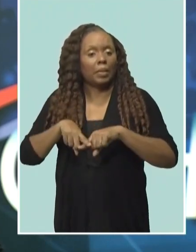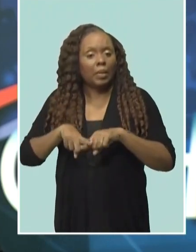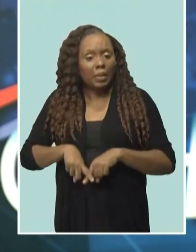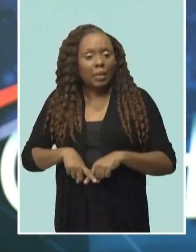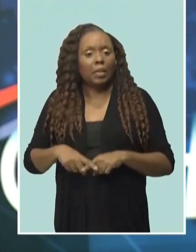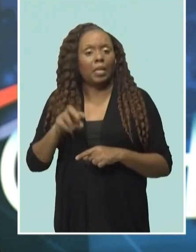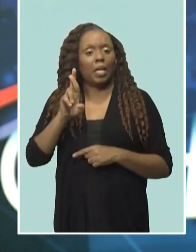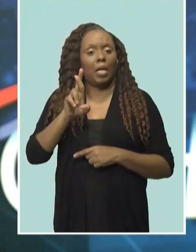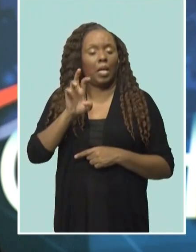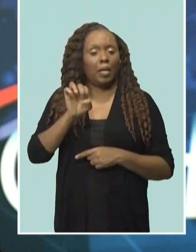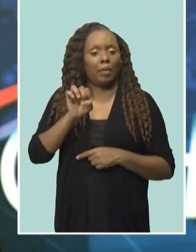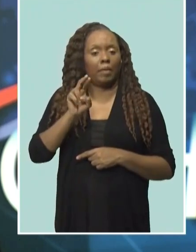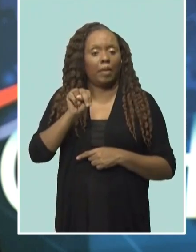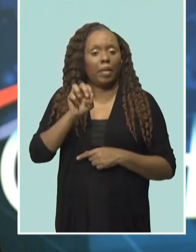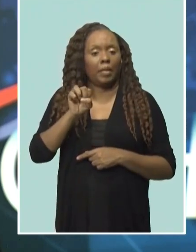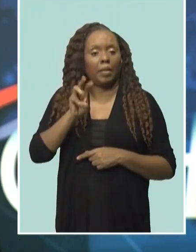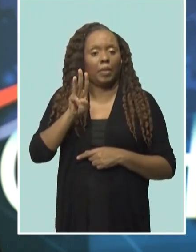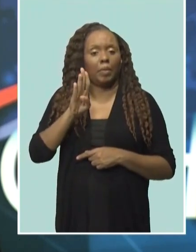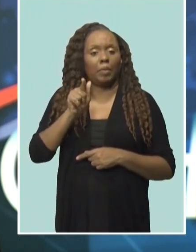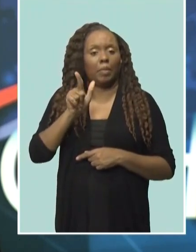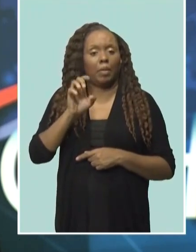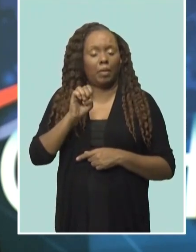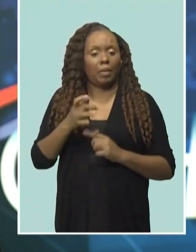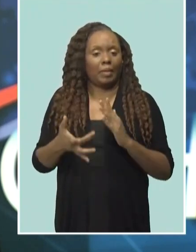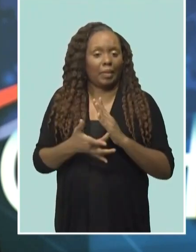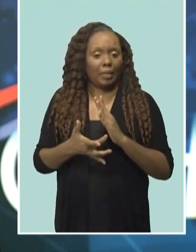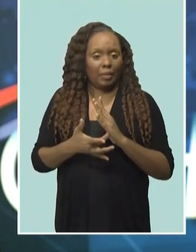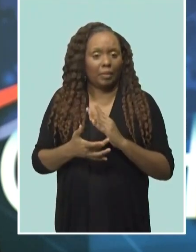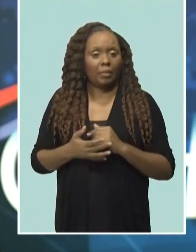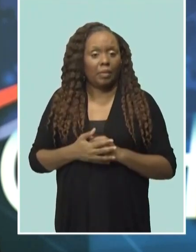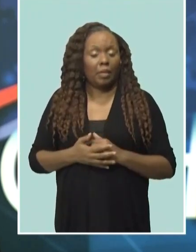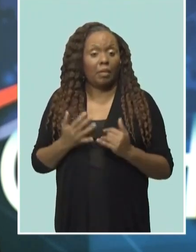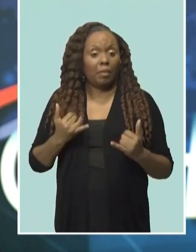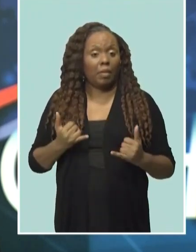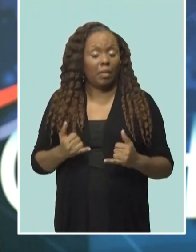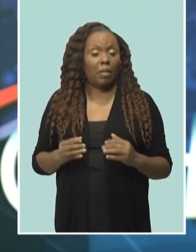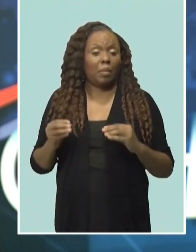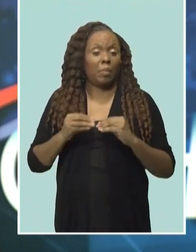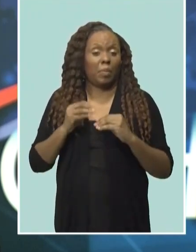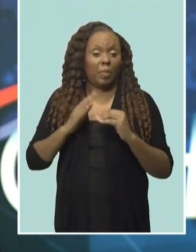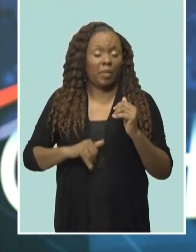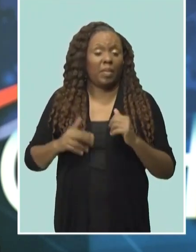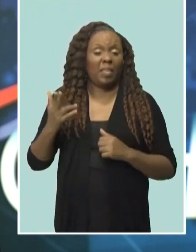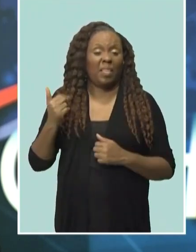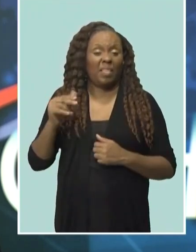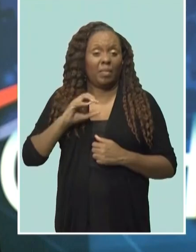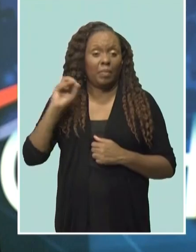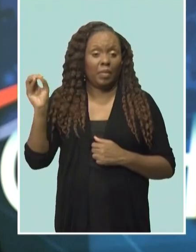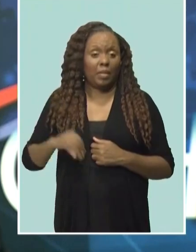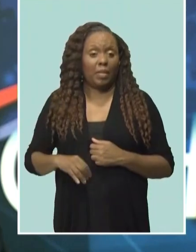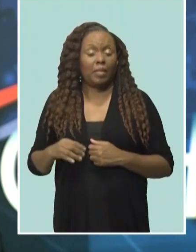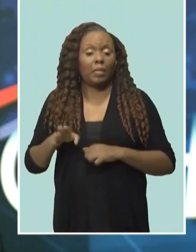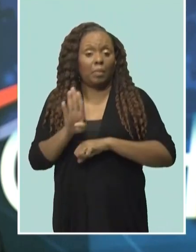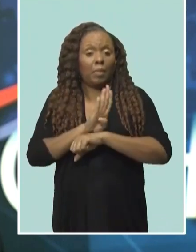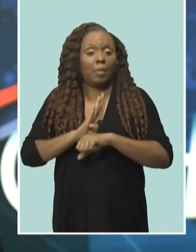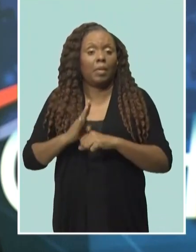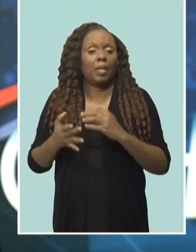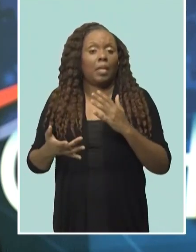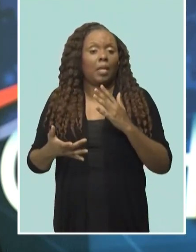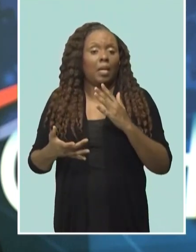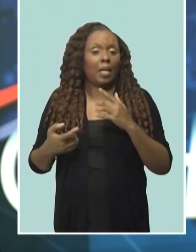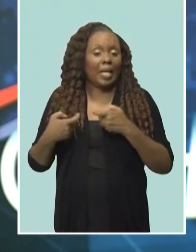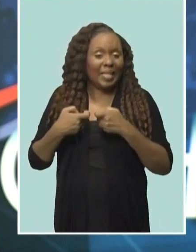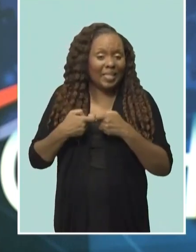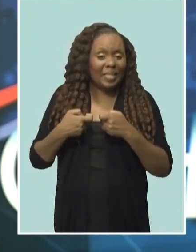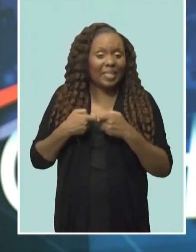energy technologies. He says currently more than 13% of the island's electrical energy demand is supplied by these